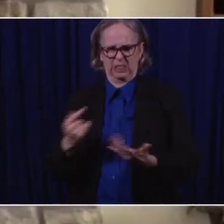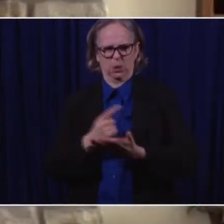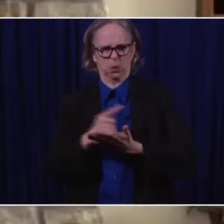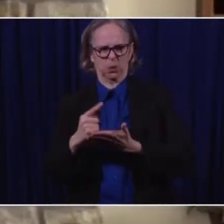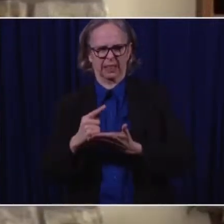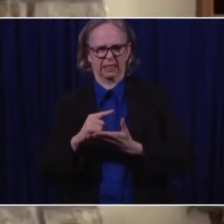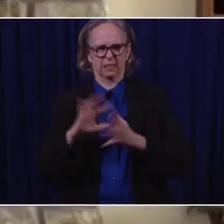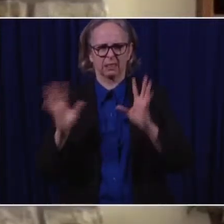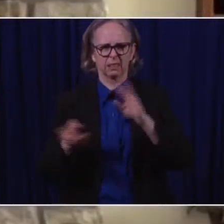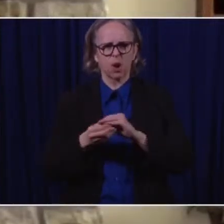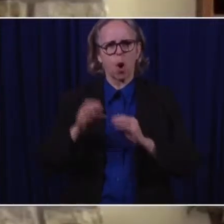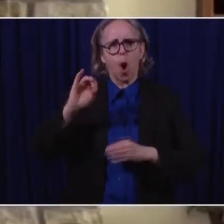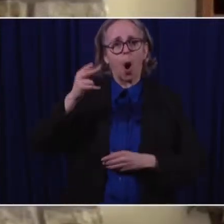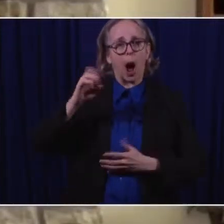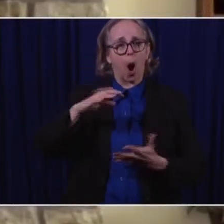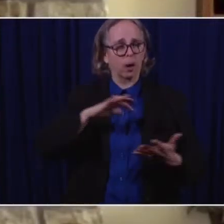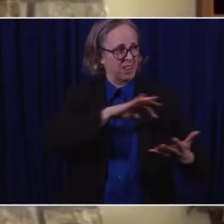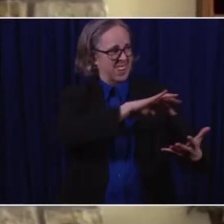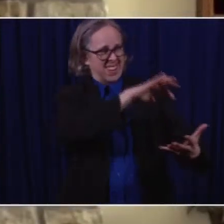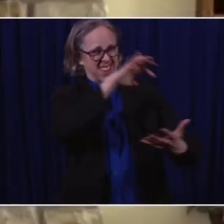Monday, Tuesday, and Wednesday,